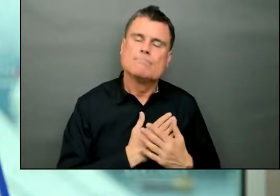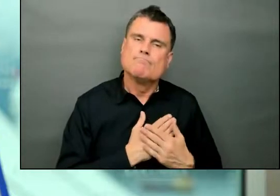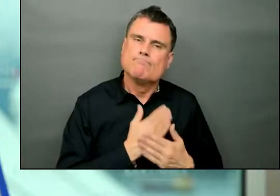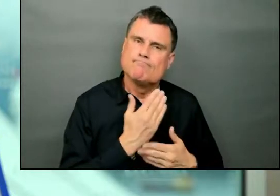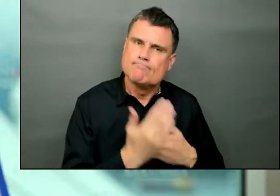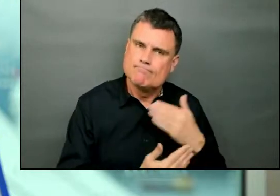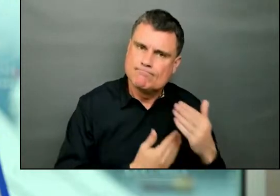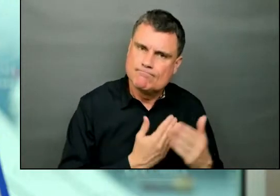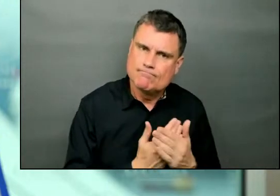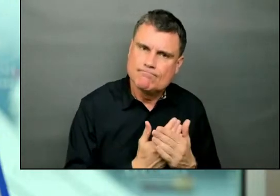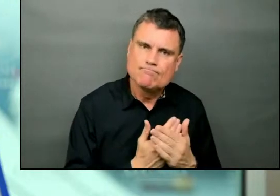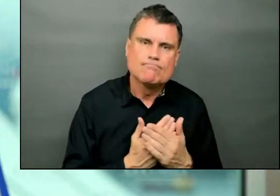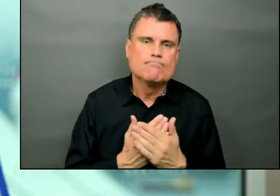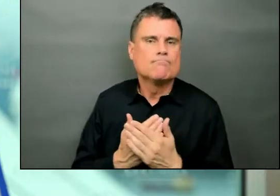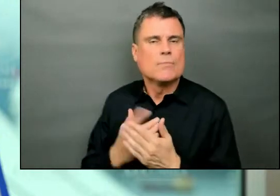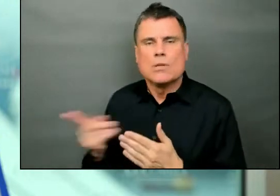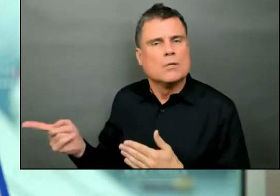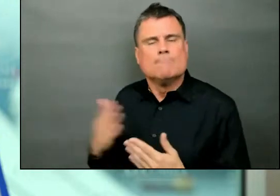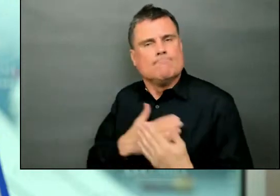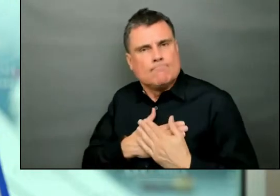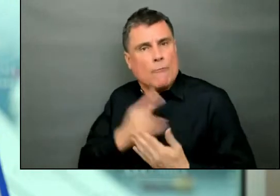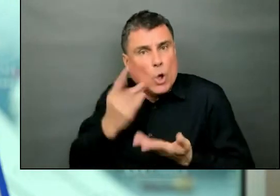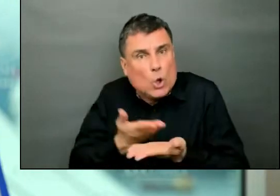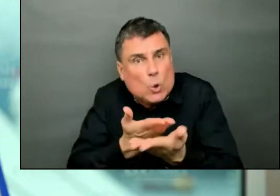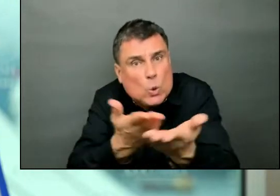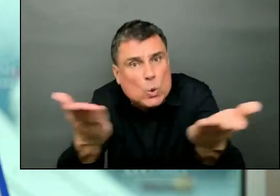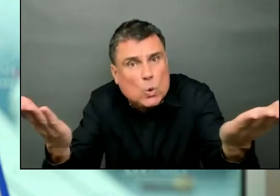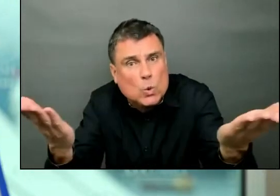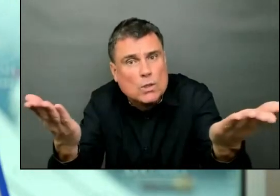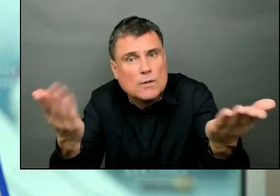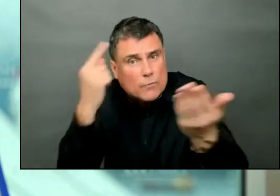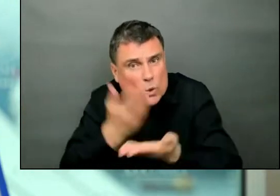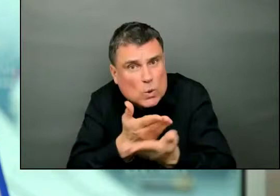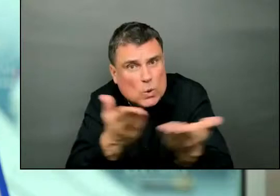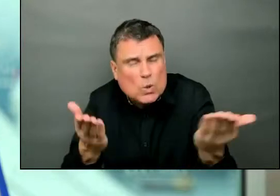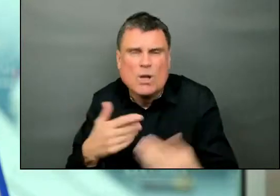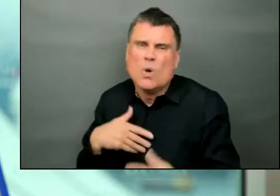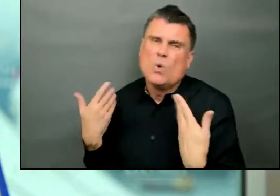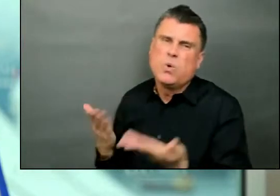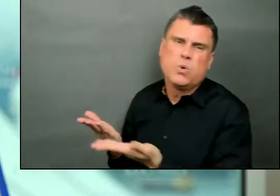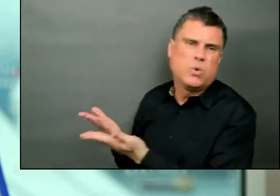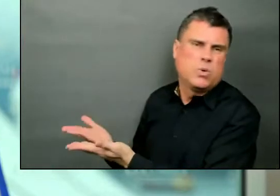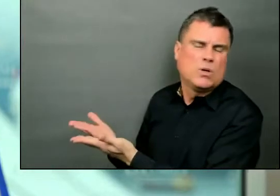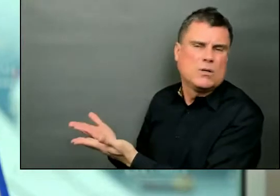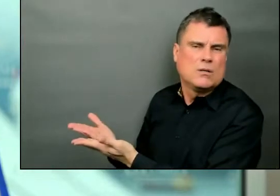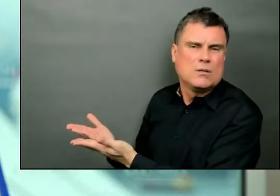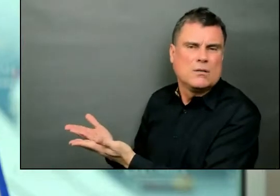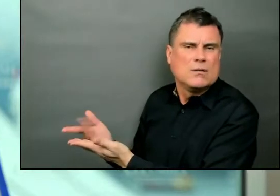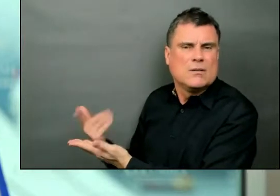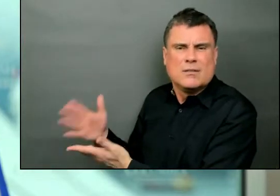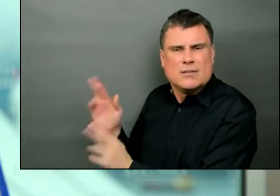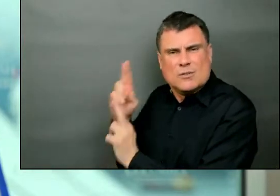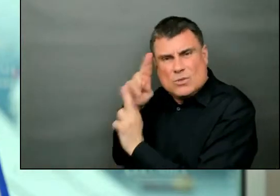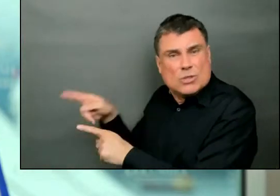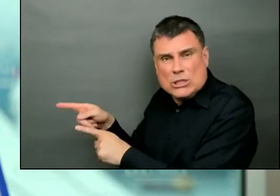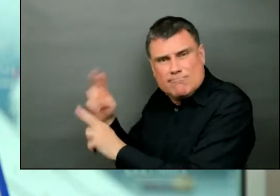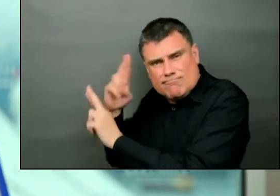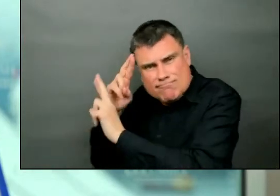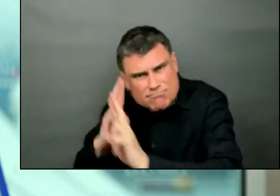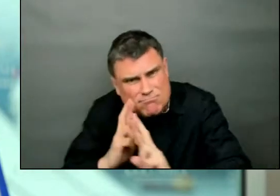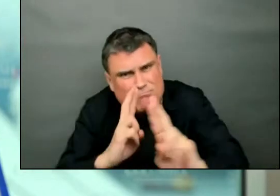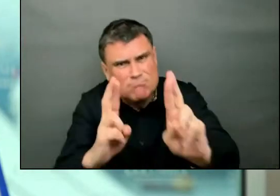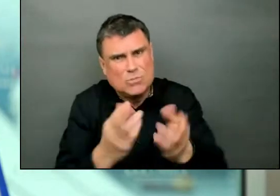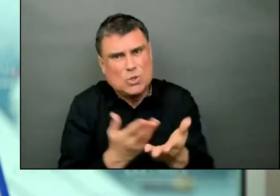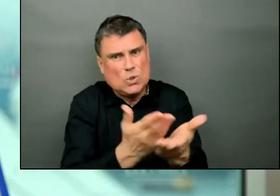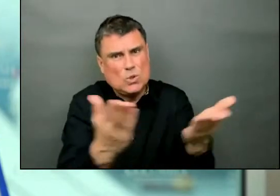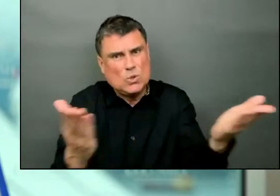doing from a day-to-day basis, that is worthy of respect for an extraordinary human being in our province. And I think we need to